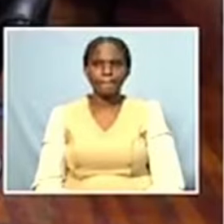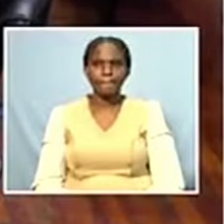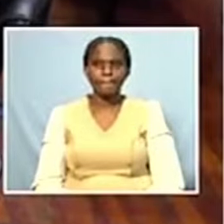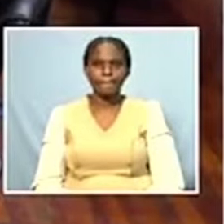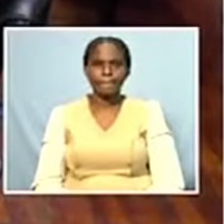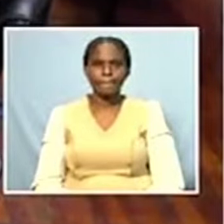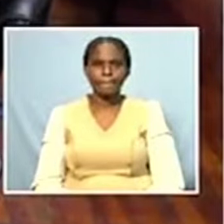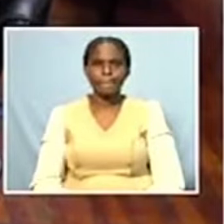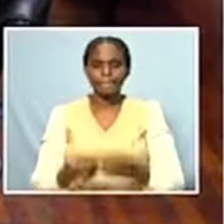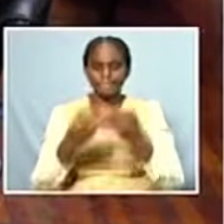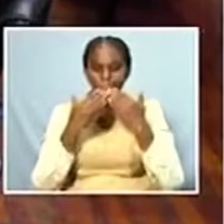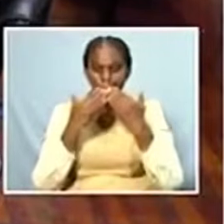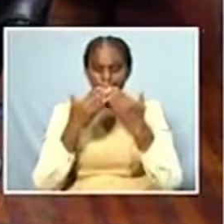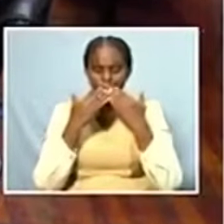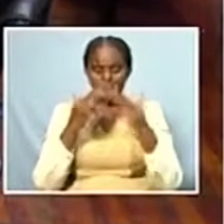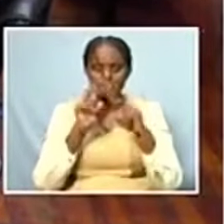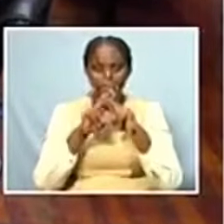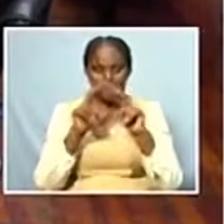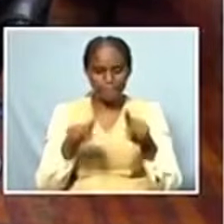Thank you, Chair.